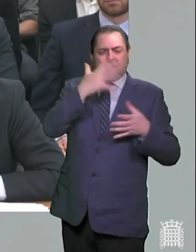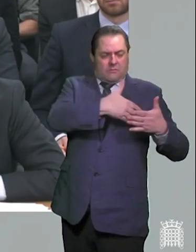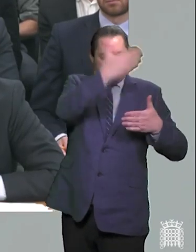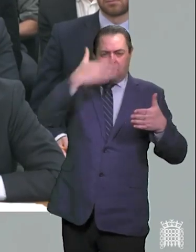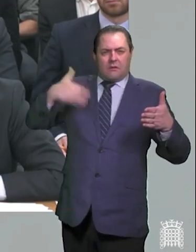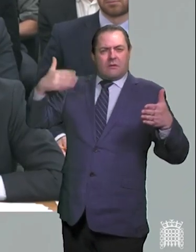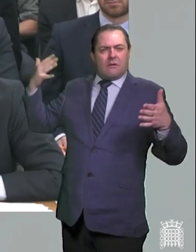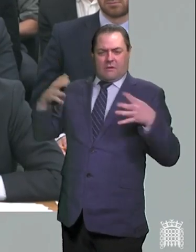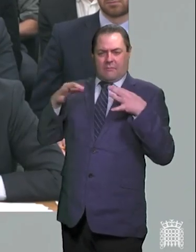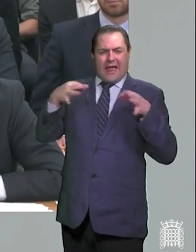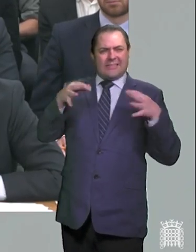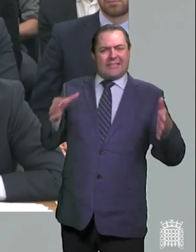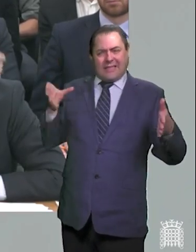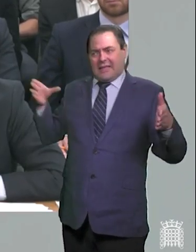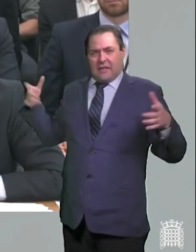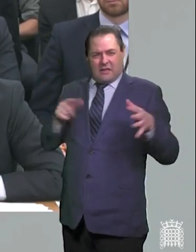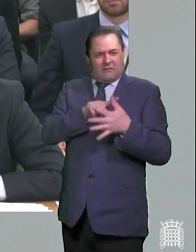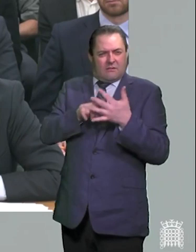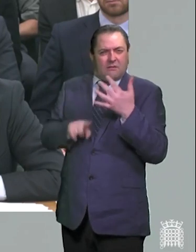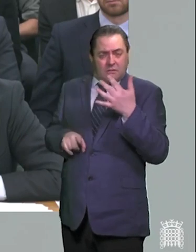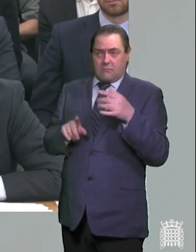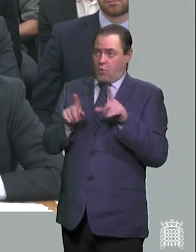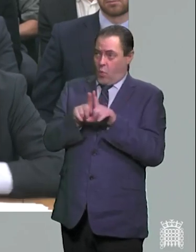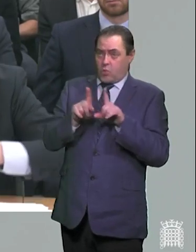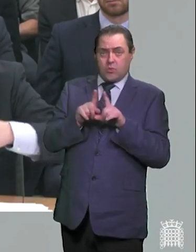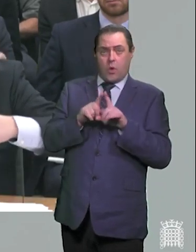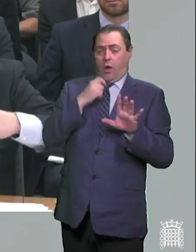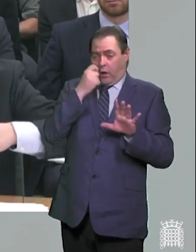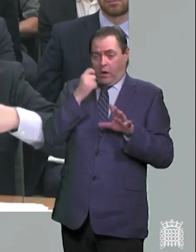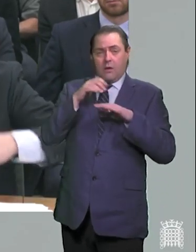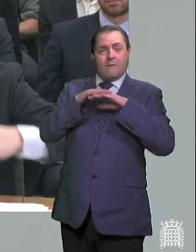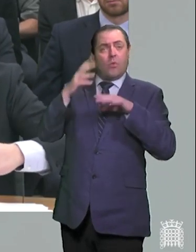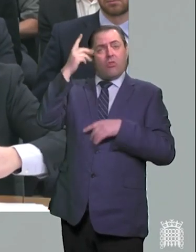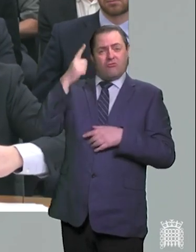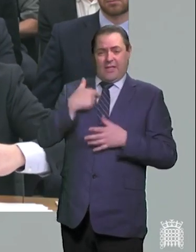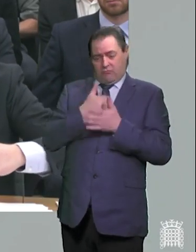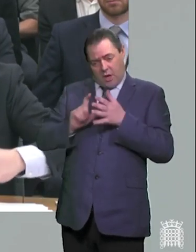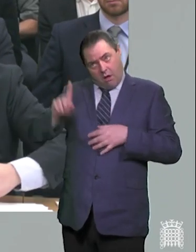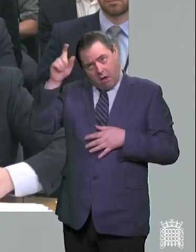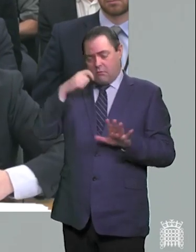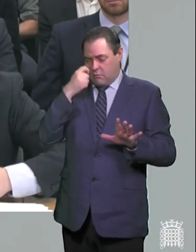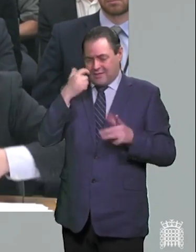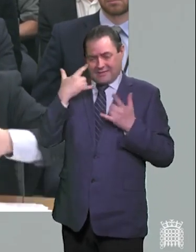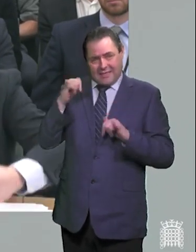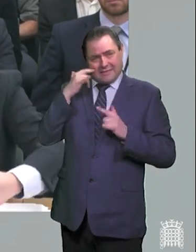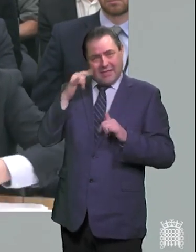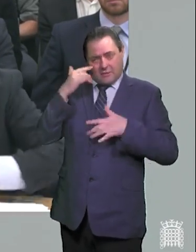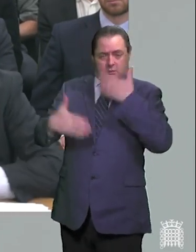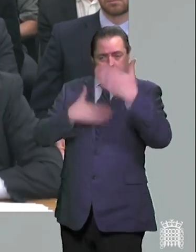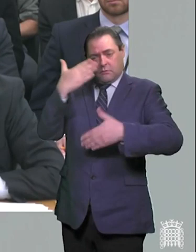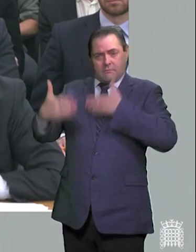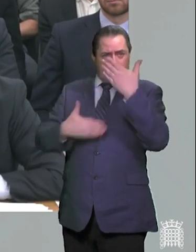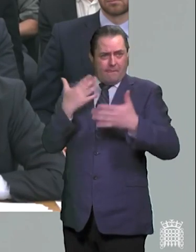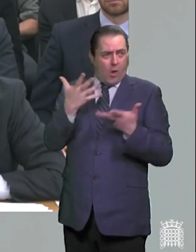and above all, as I said, we had testing, regular testing, which went way